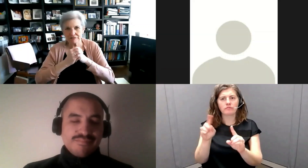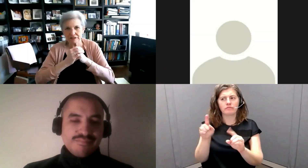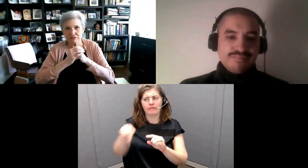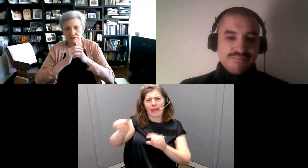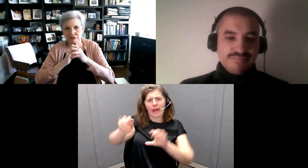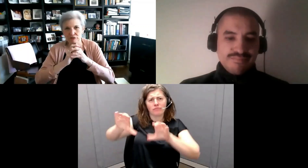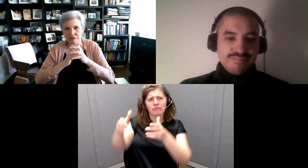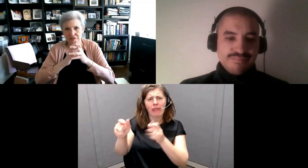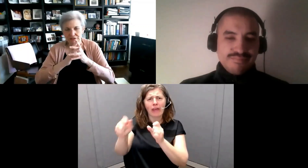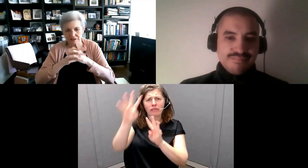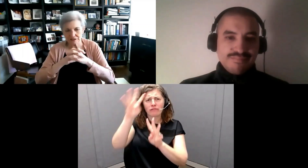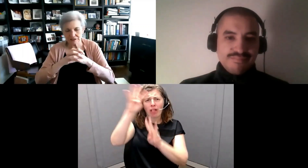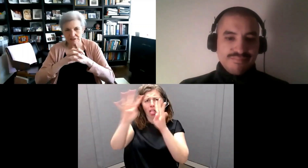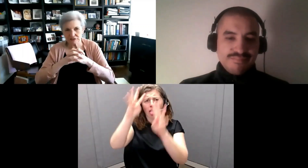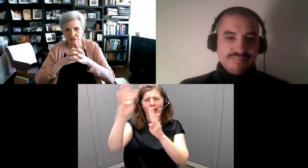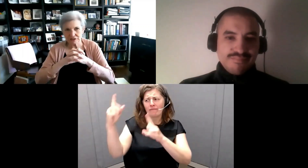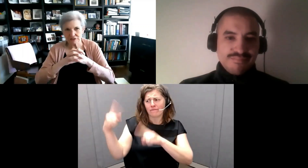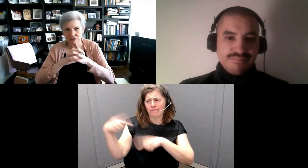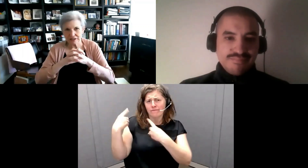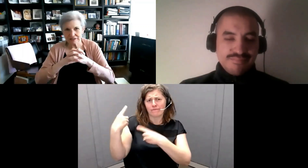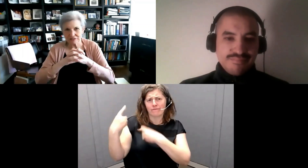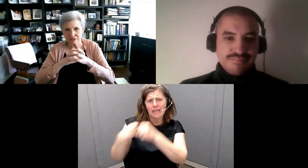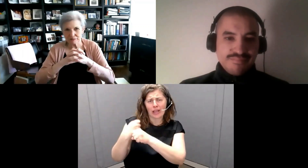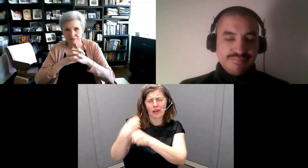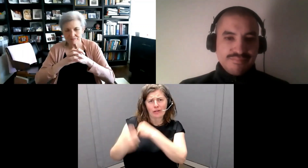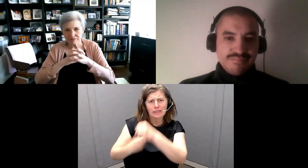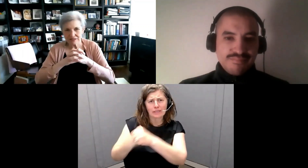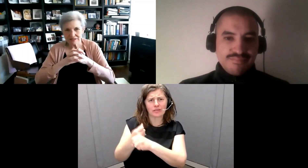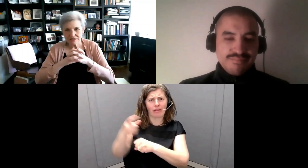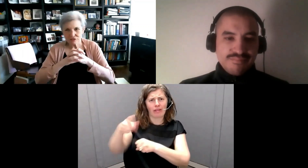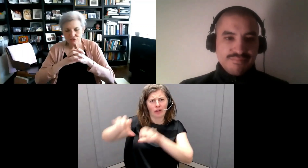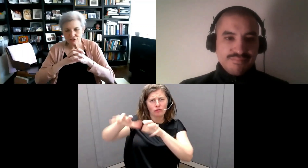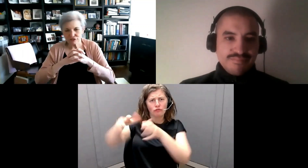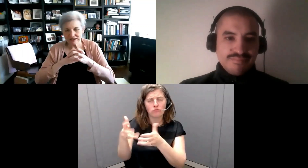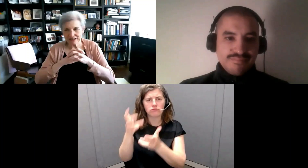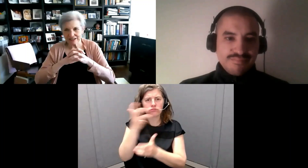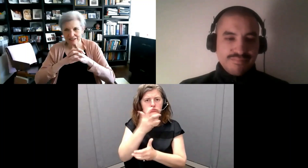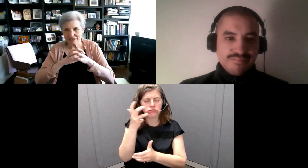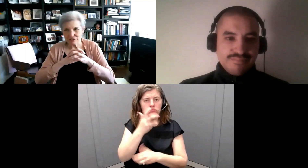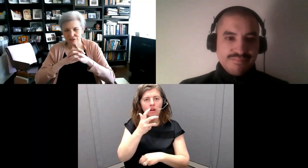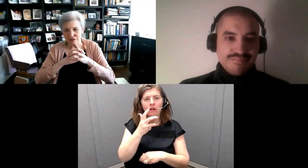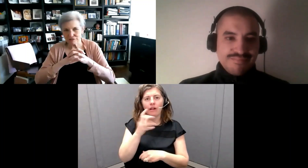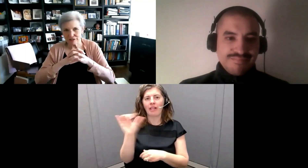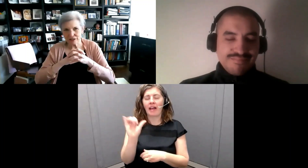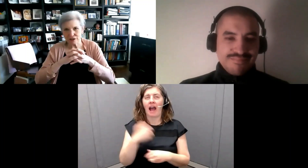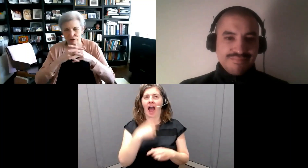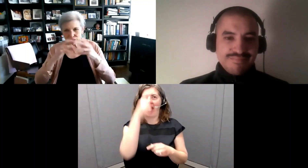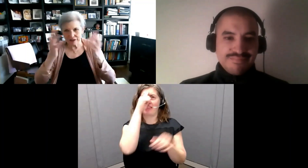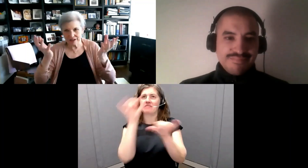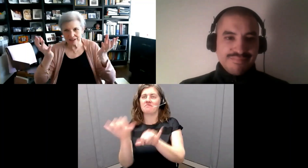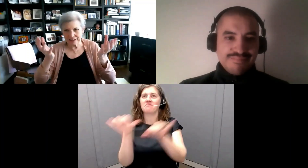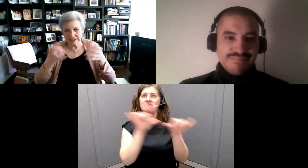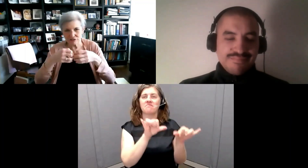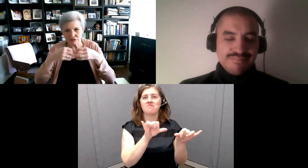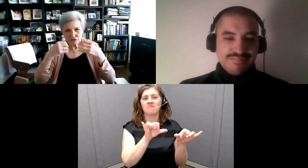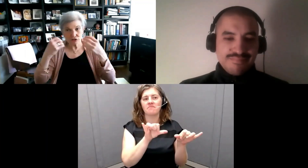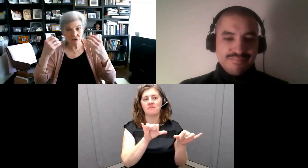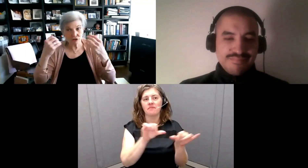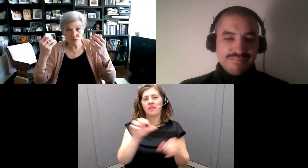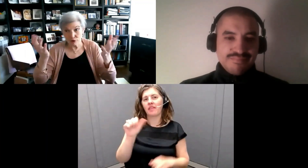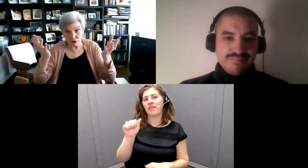and invented over the years is that just like I like to think of AERA